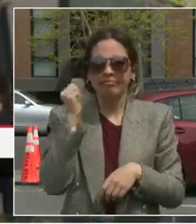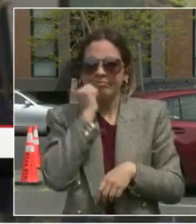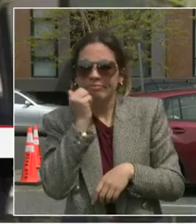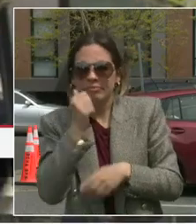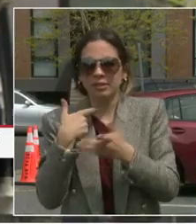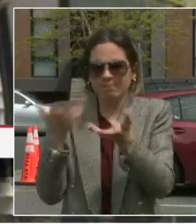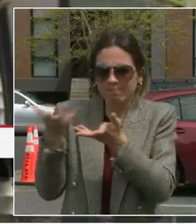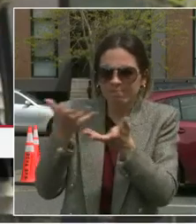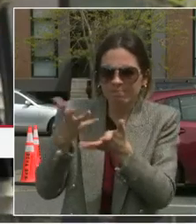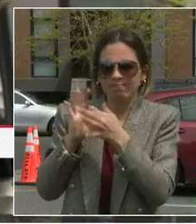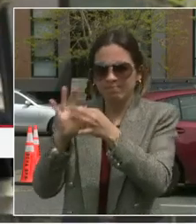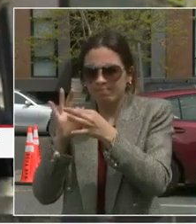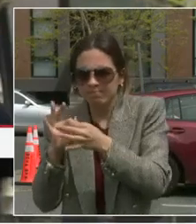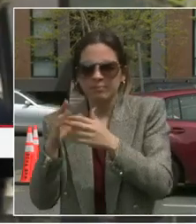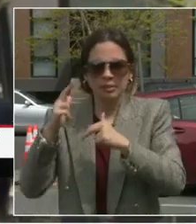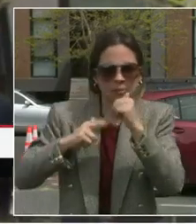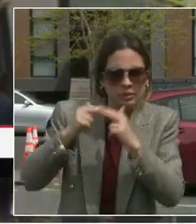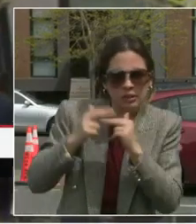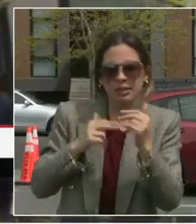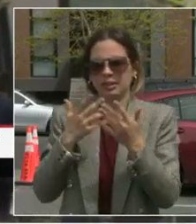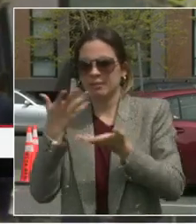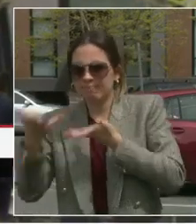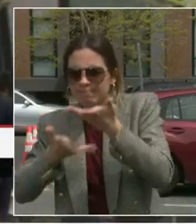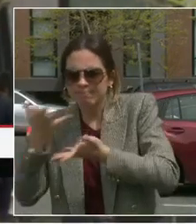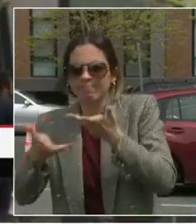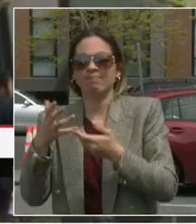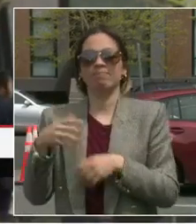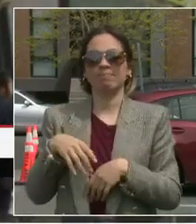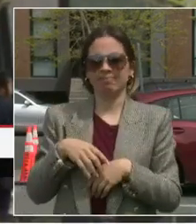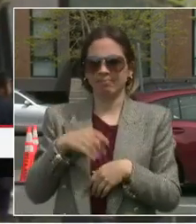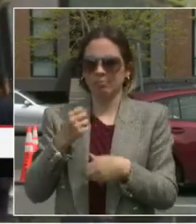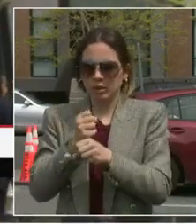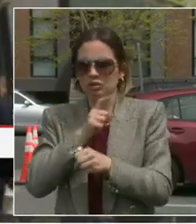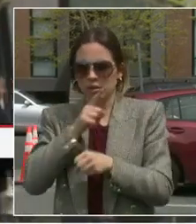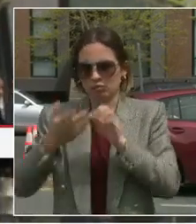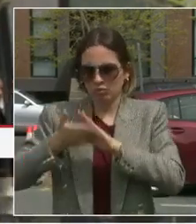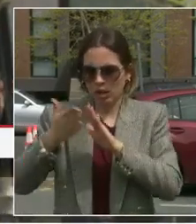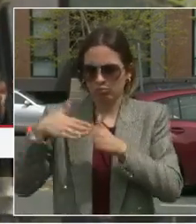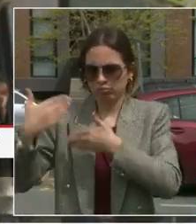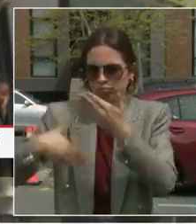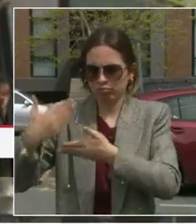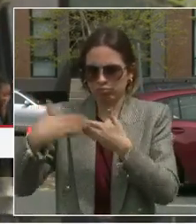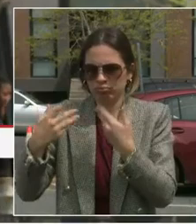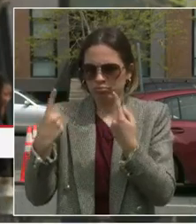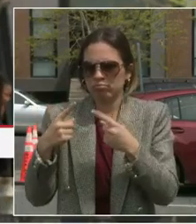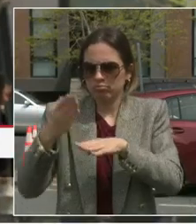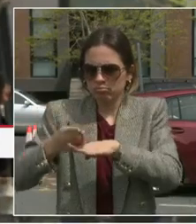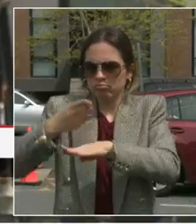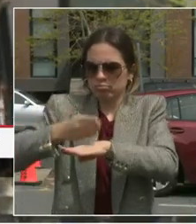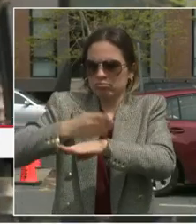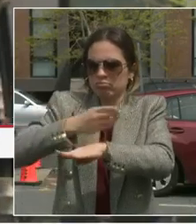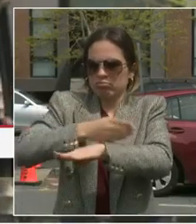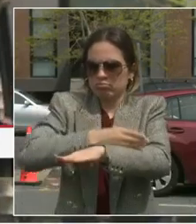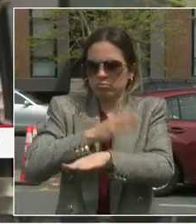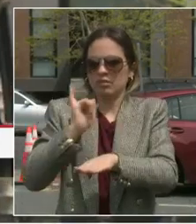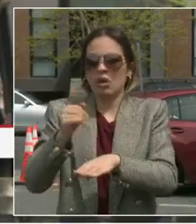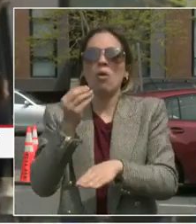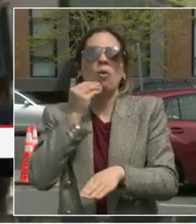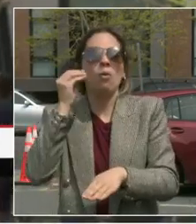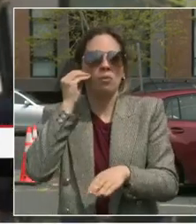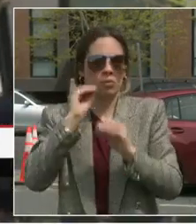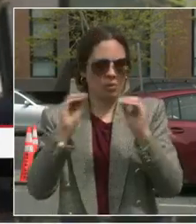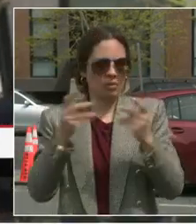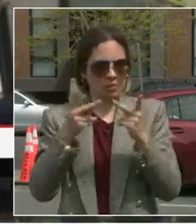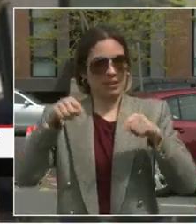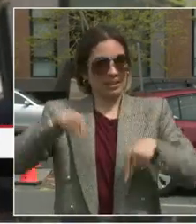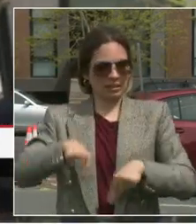building relationships in the city to execute our progress on Homeward, D.C. But we know